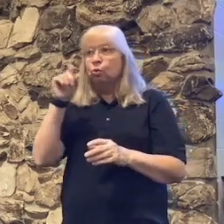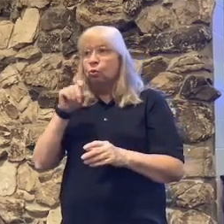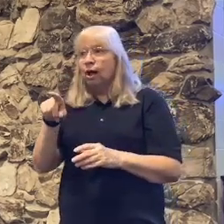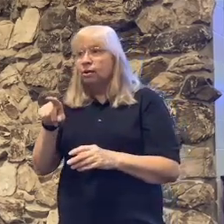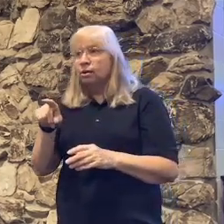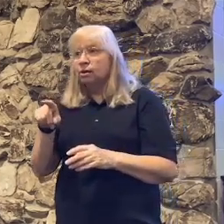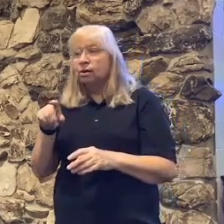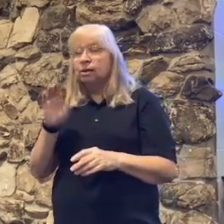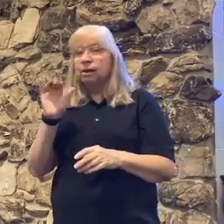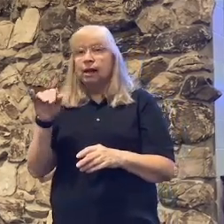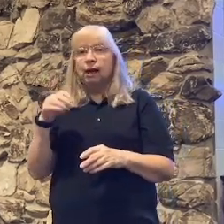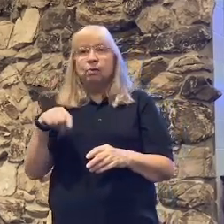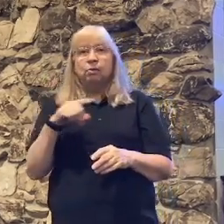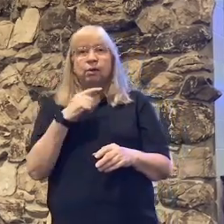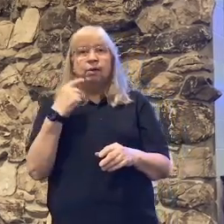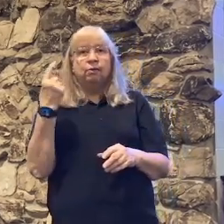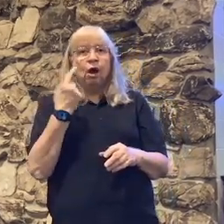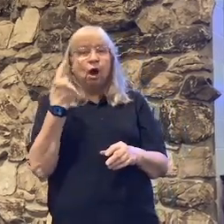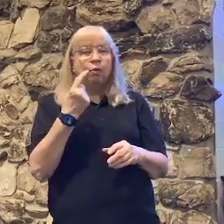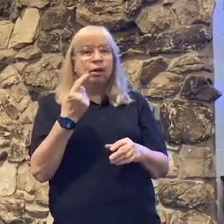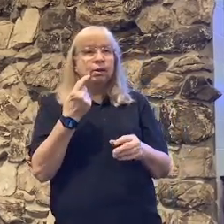that we've always wondered about?